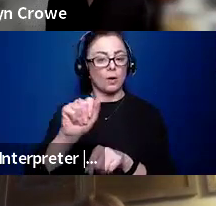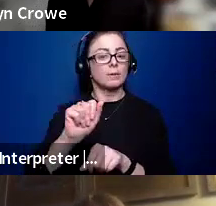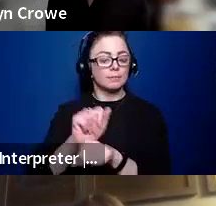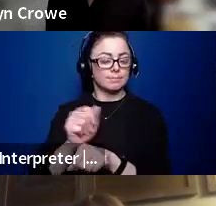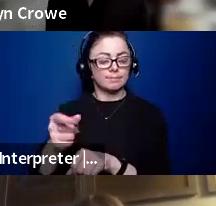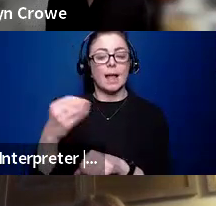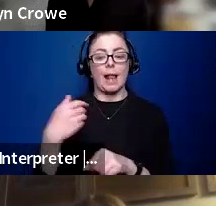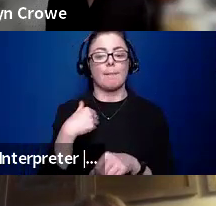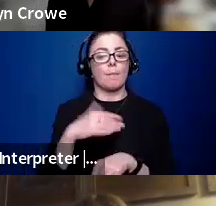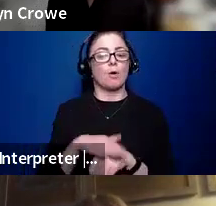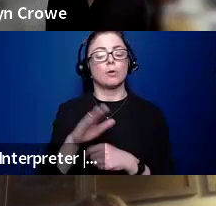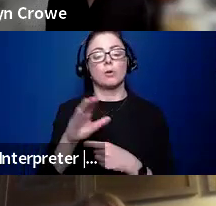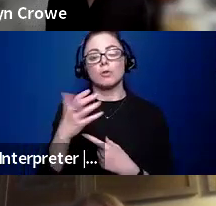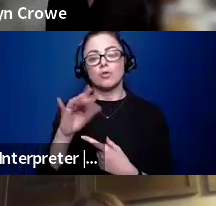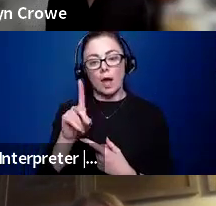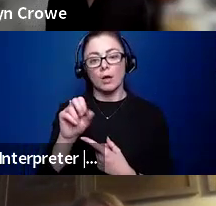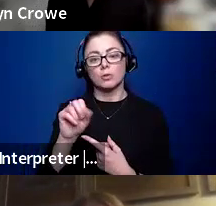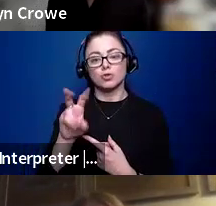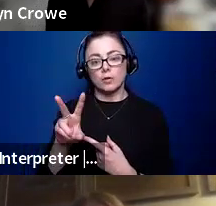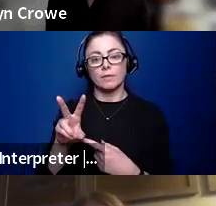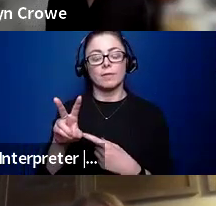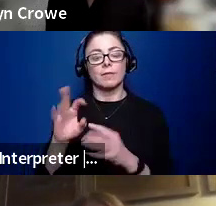Child Service Family Advisory Council.